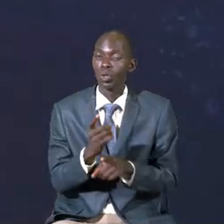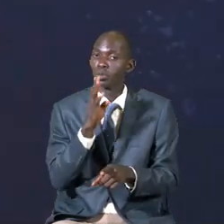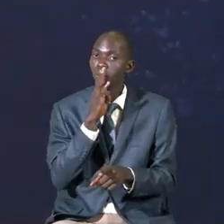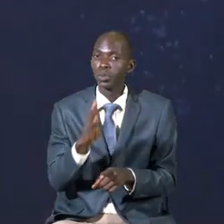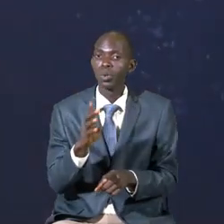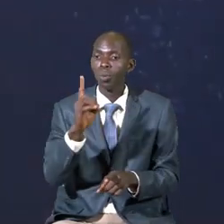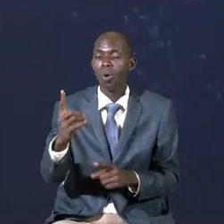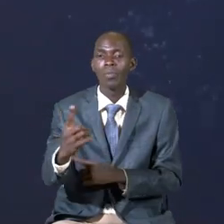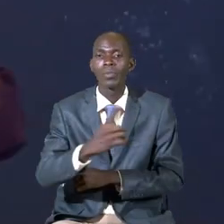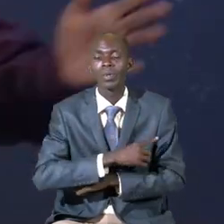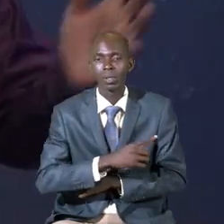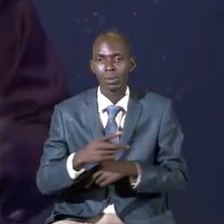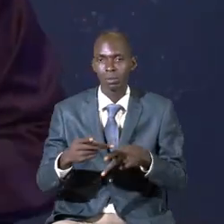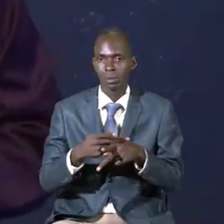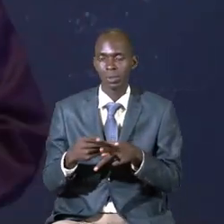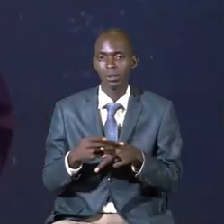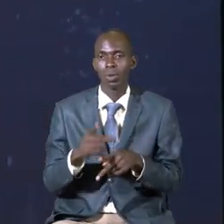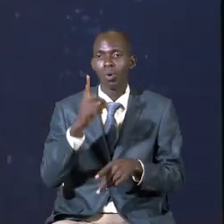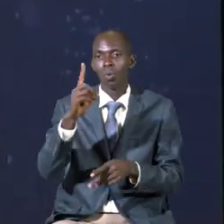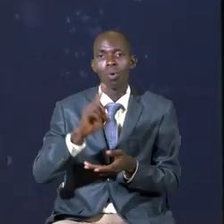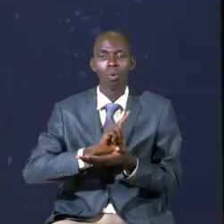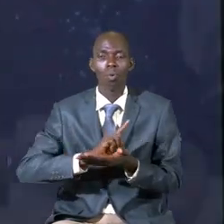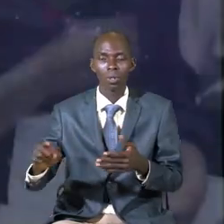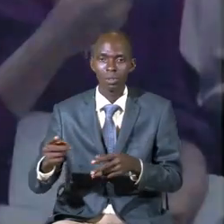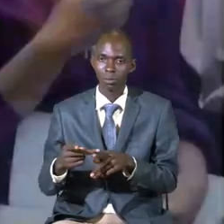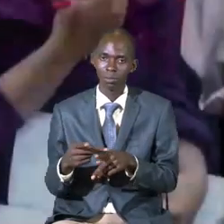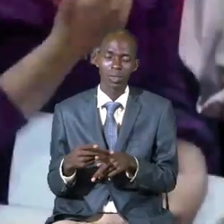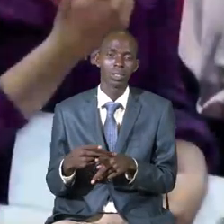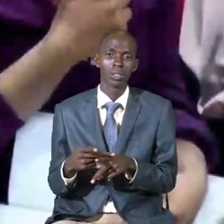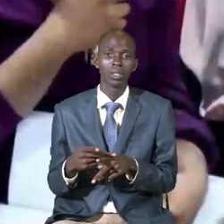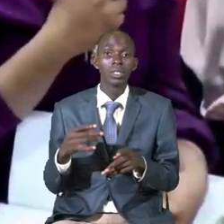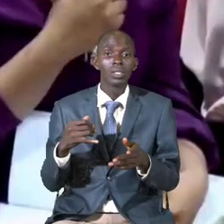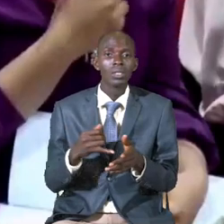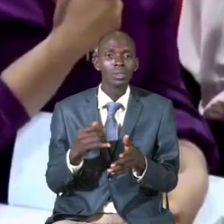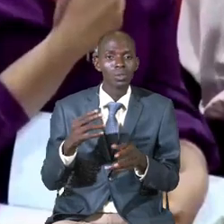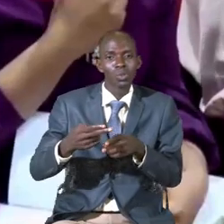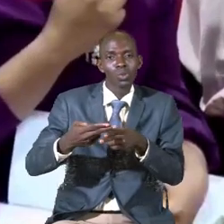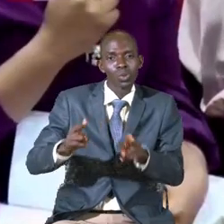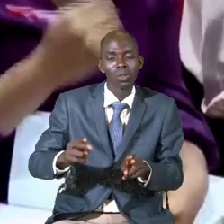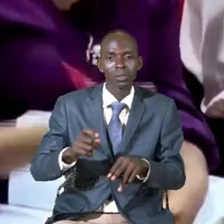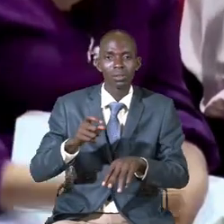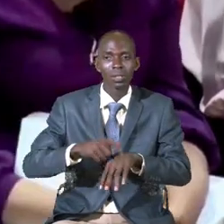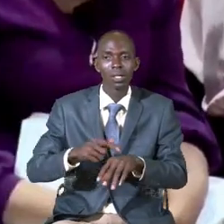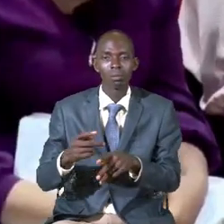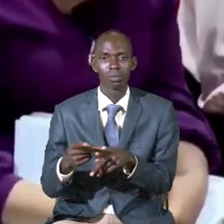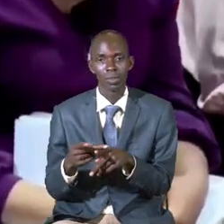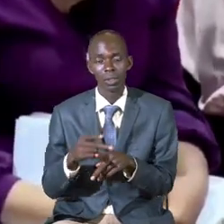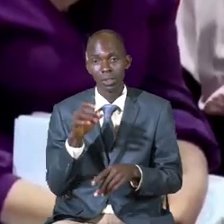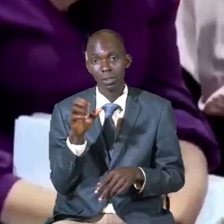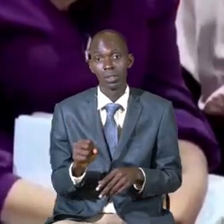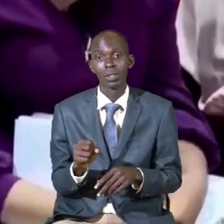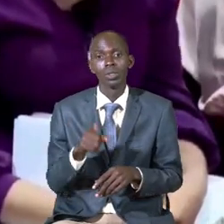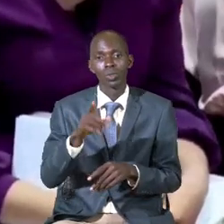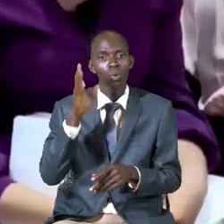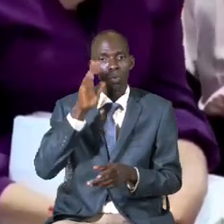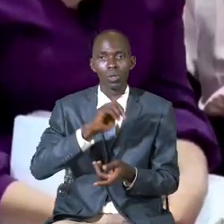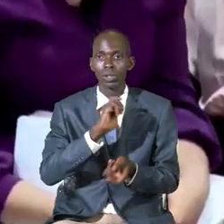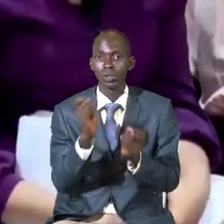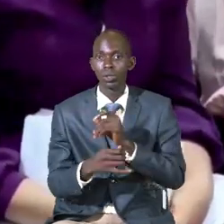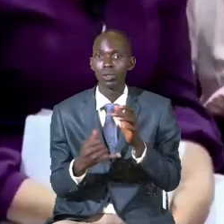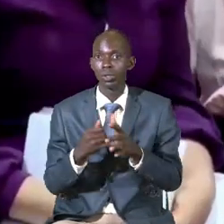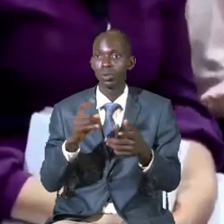event one week event a short period event your turn each to